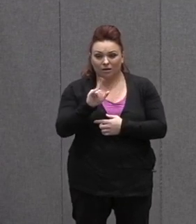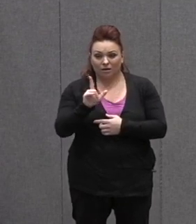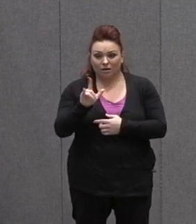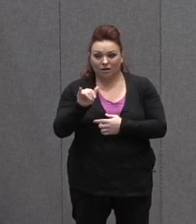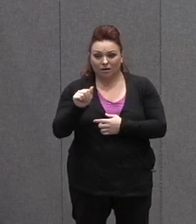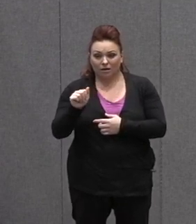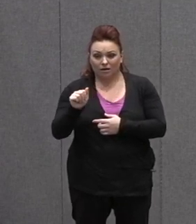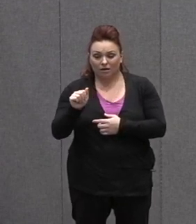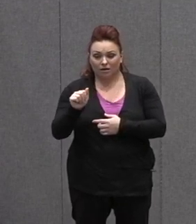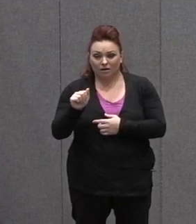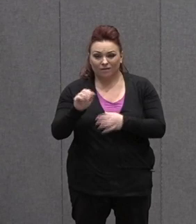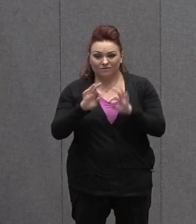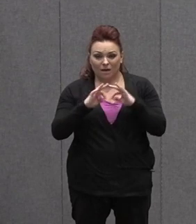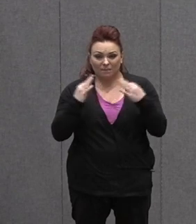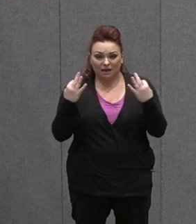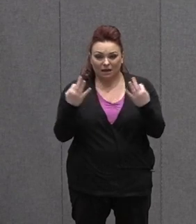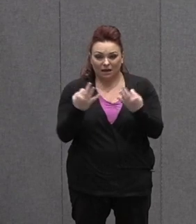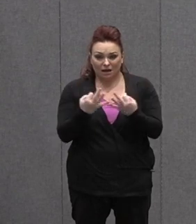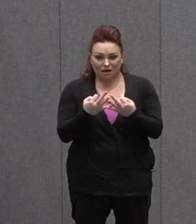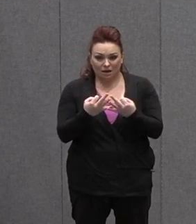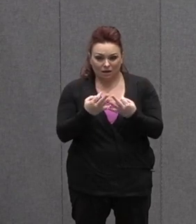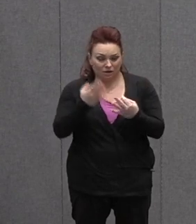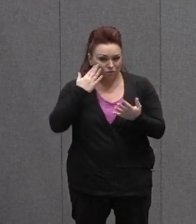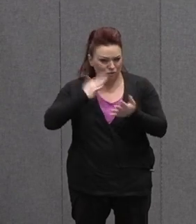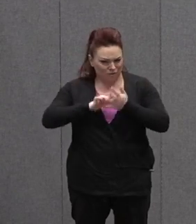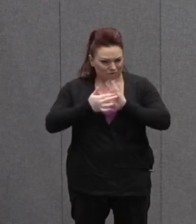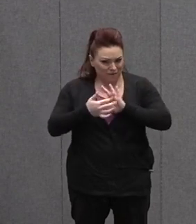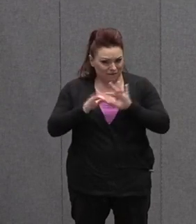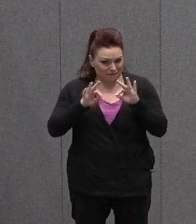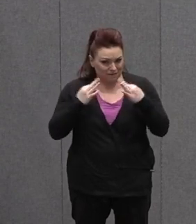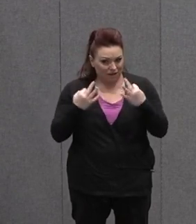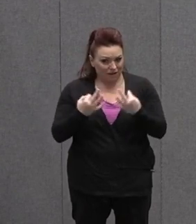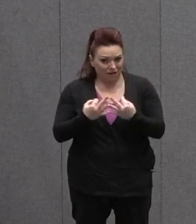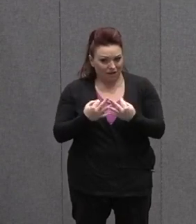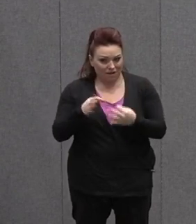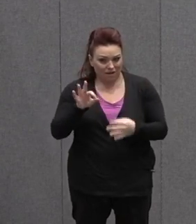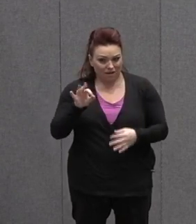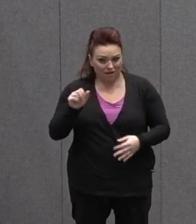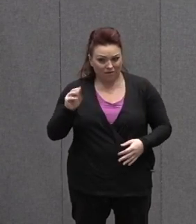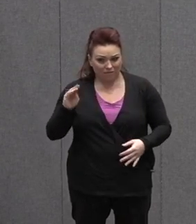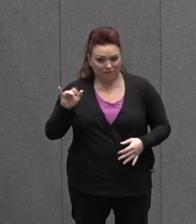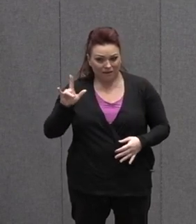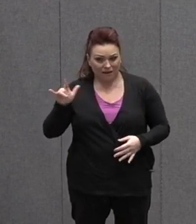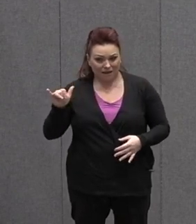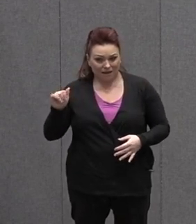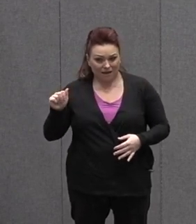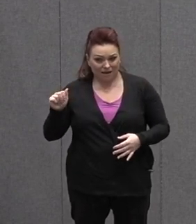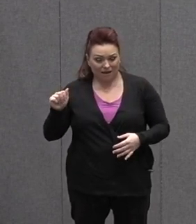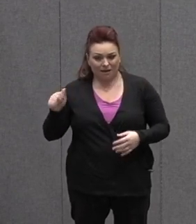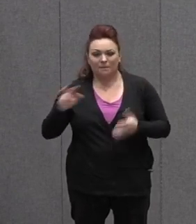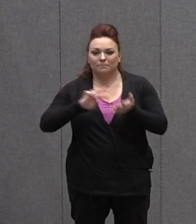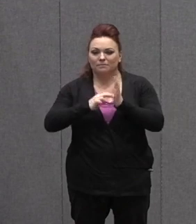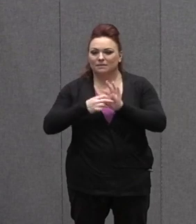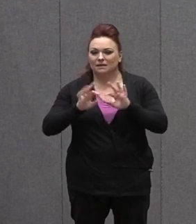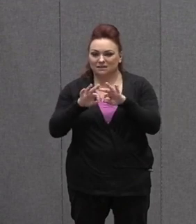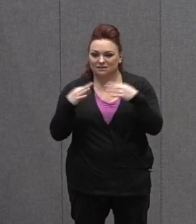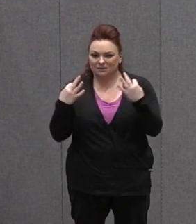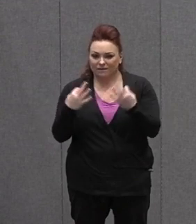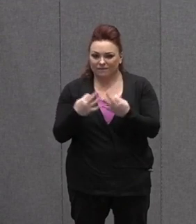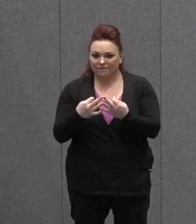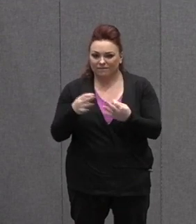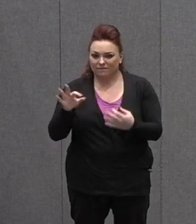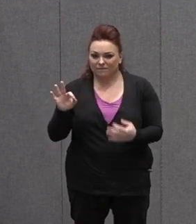Familia. Do you know what a familia is? It's a family.